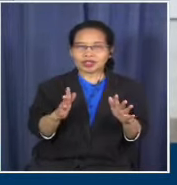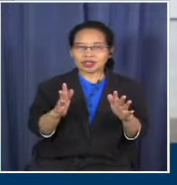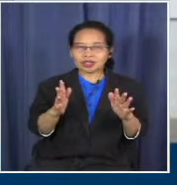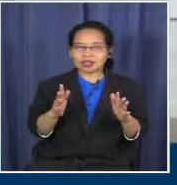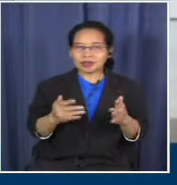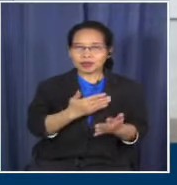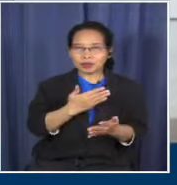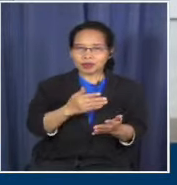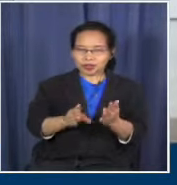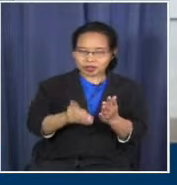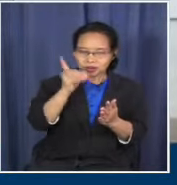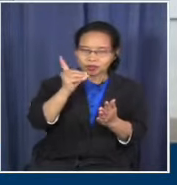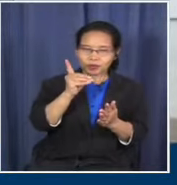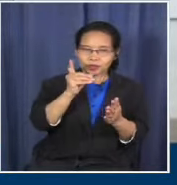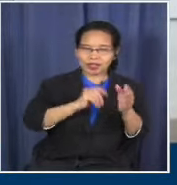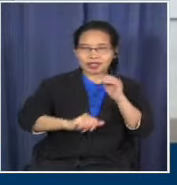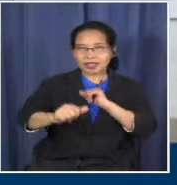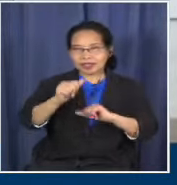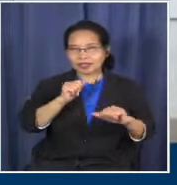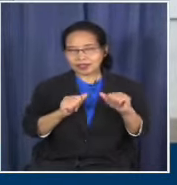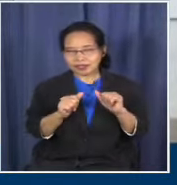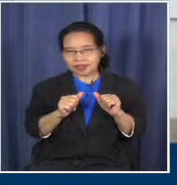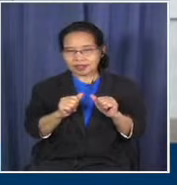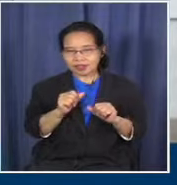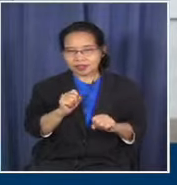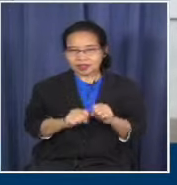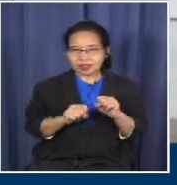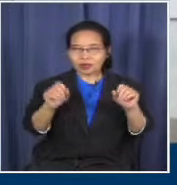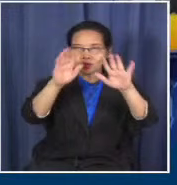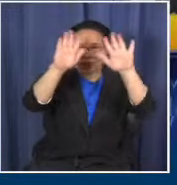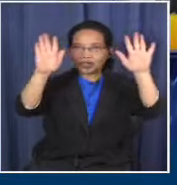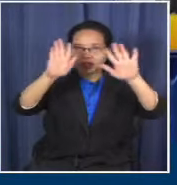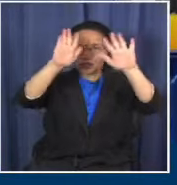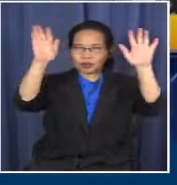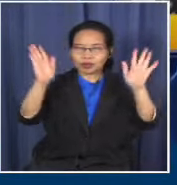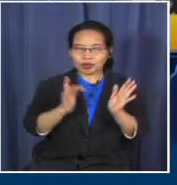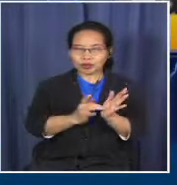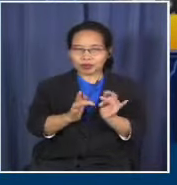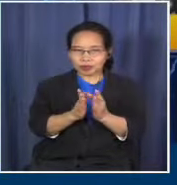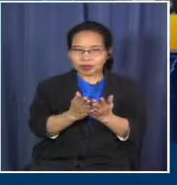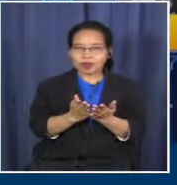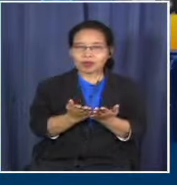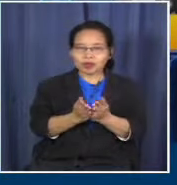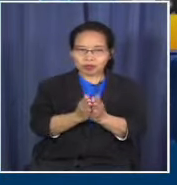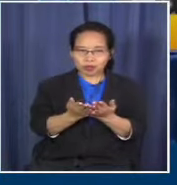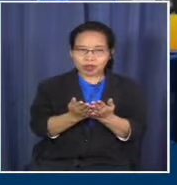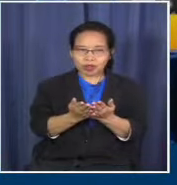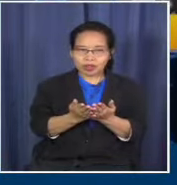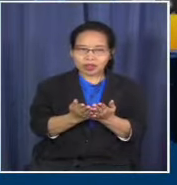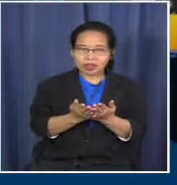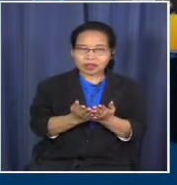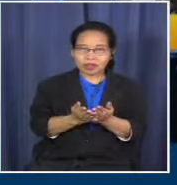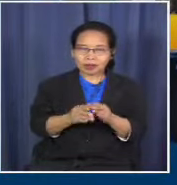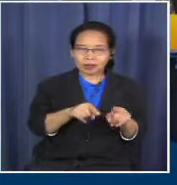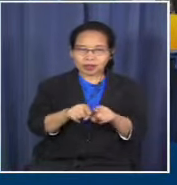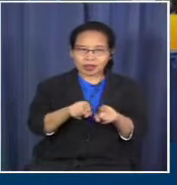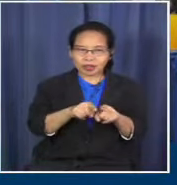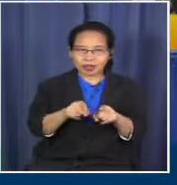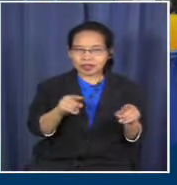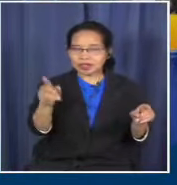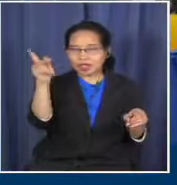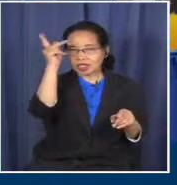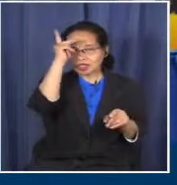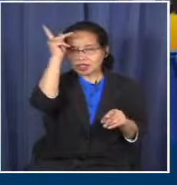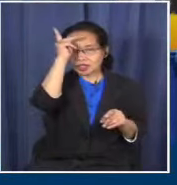is already in the Bible, even before science discovered it. So the Bible is amazing as